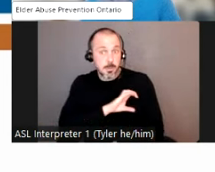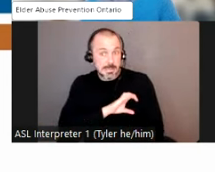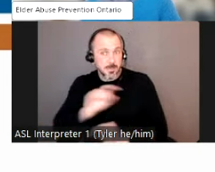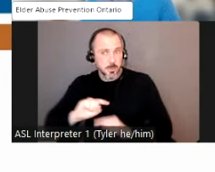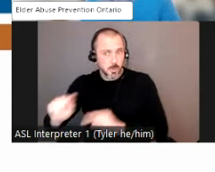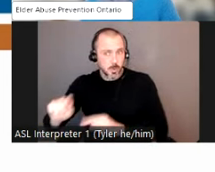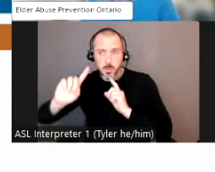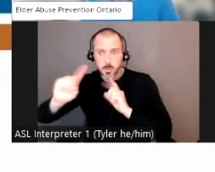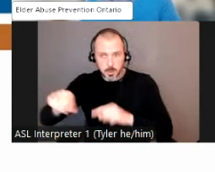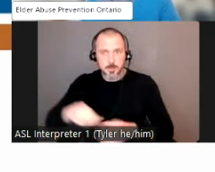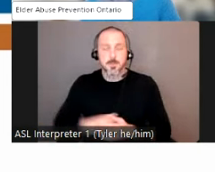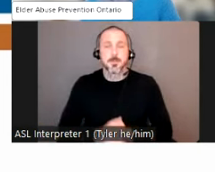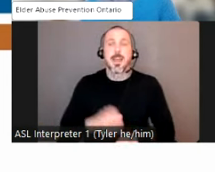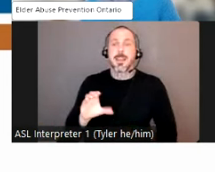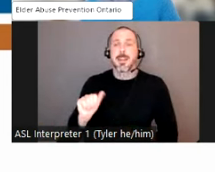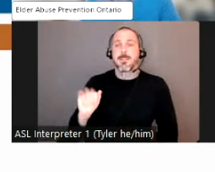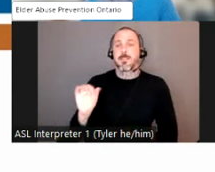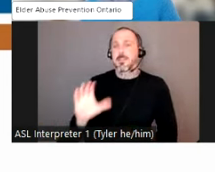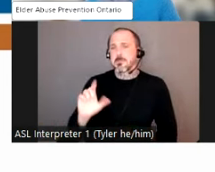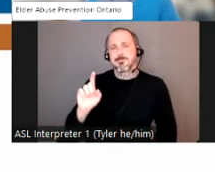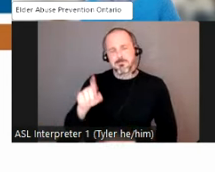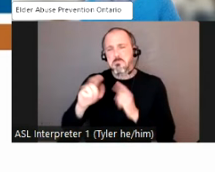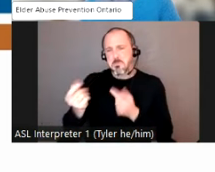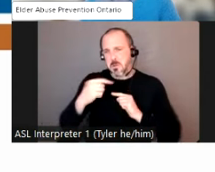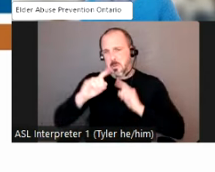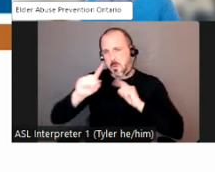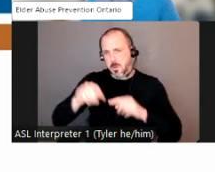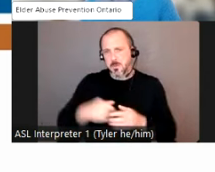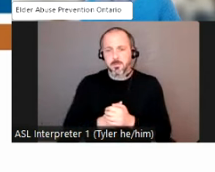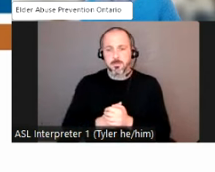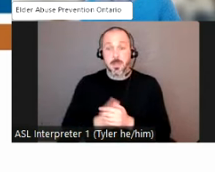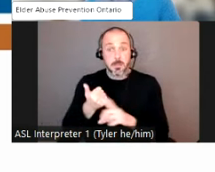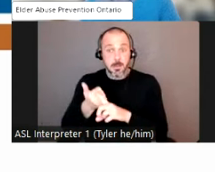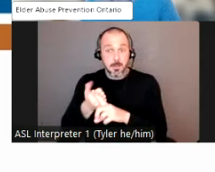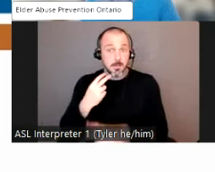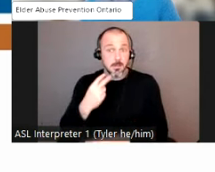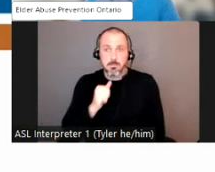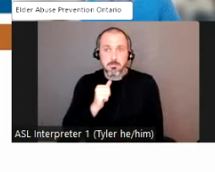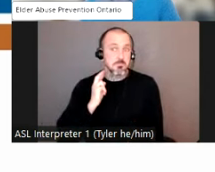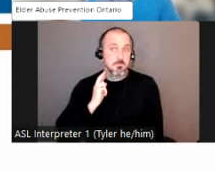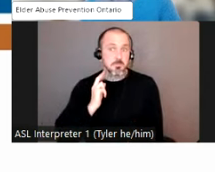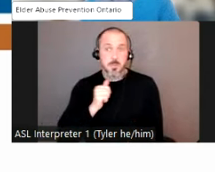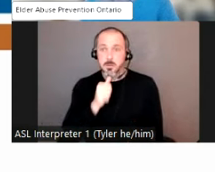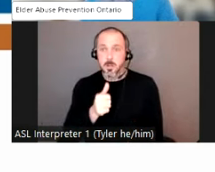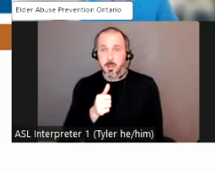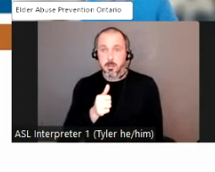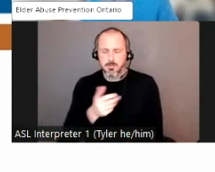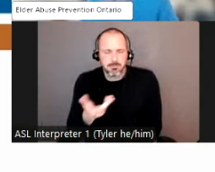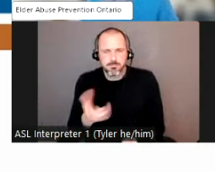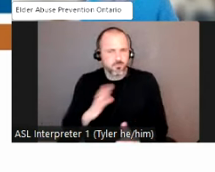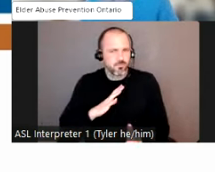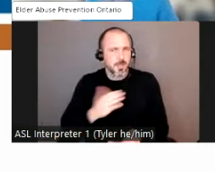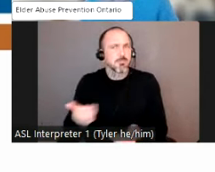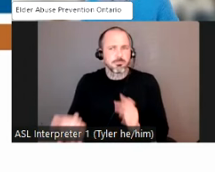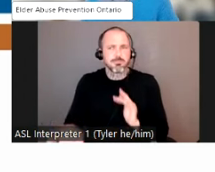and to the Canadian Anti-Fraud Centre. And I will mention that you don't necessarily have to be a victim to report to the CAFC. We accept